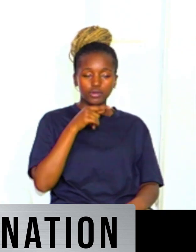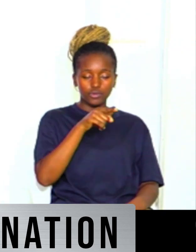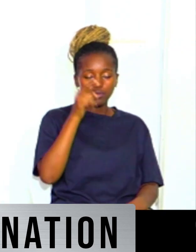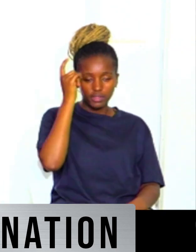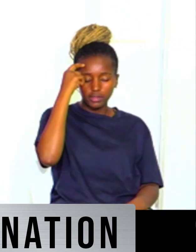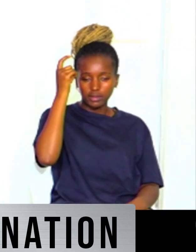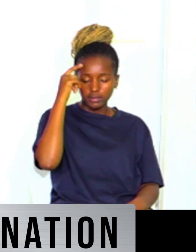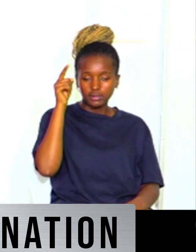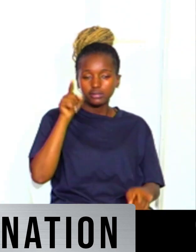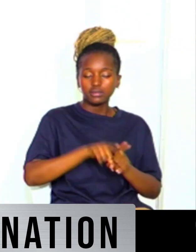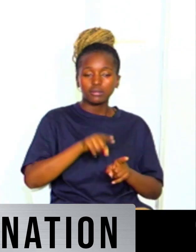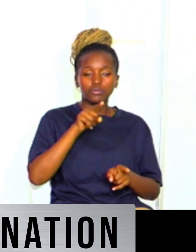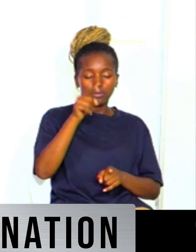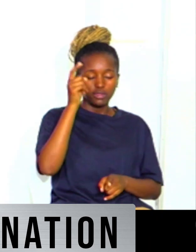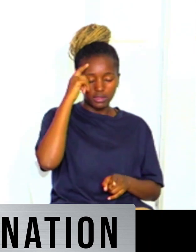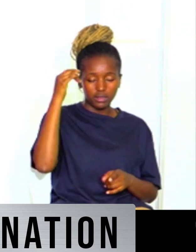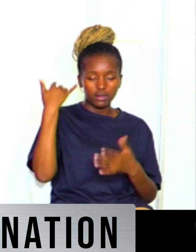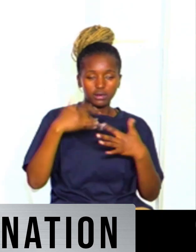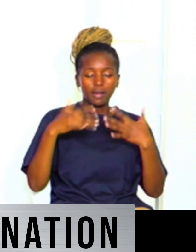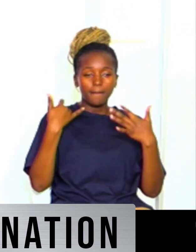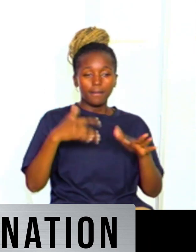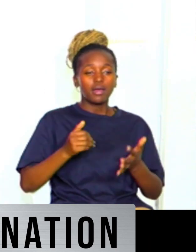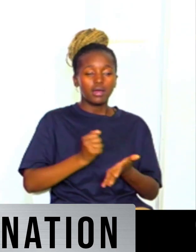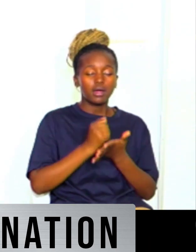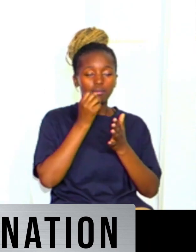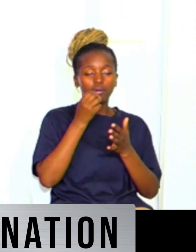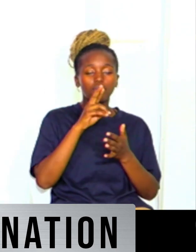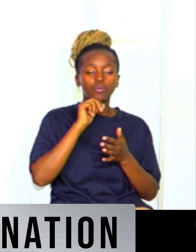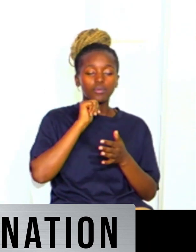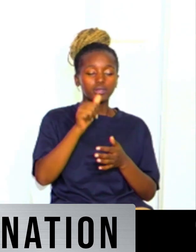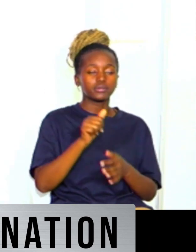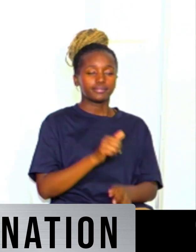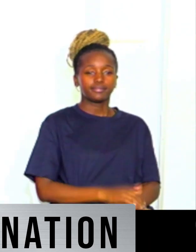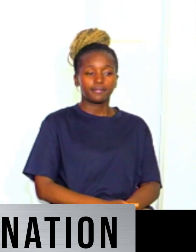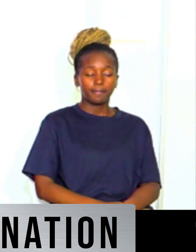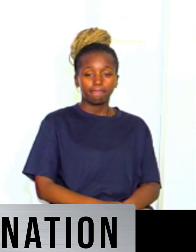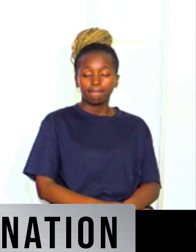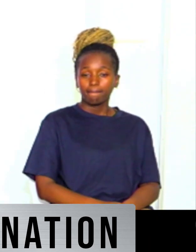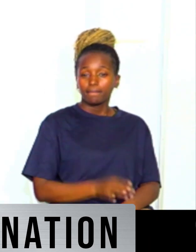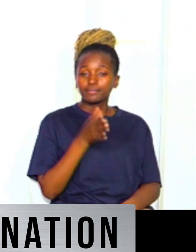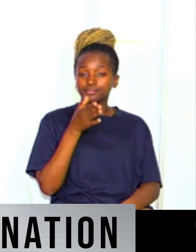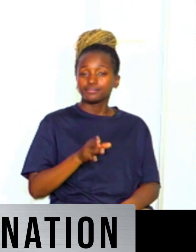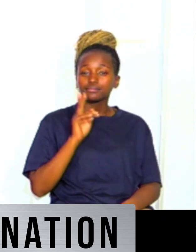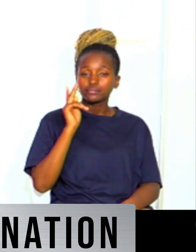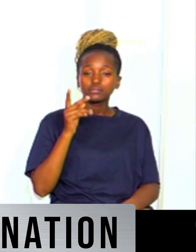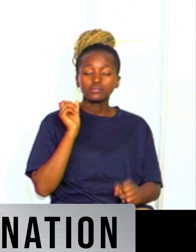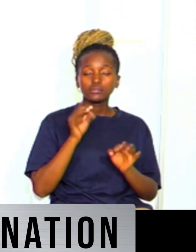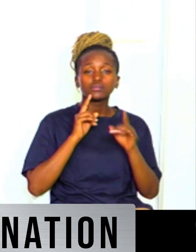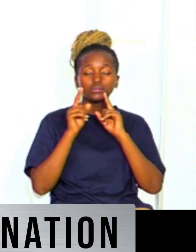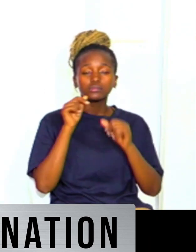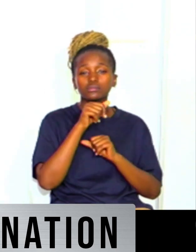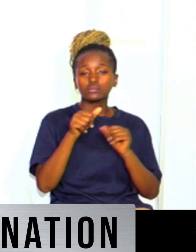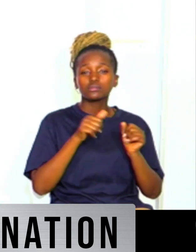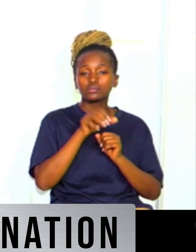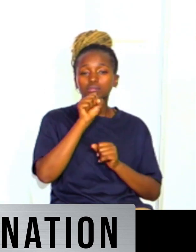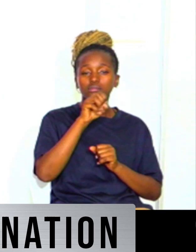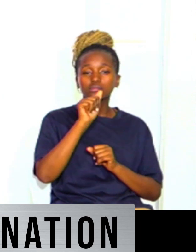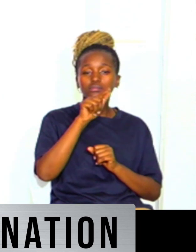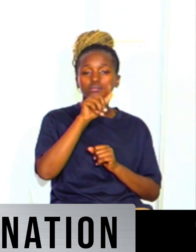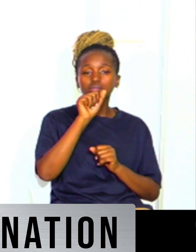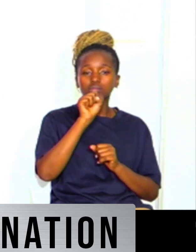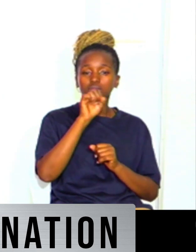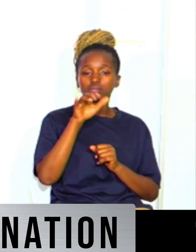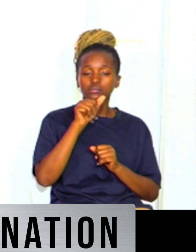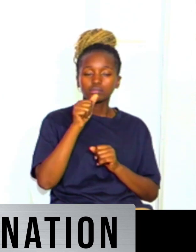Don't you think the drama? Yeah, true, it really helped. Saizi ukiongea any part of Kenya about Selassie, anajulikana kwa ajili ya drama yake.